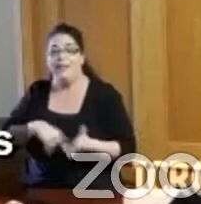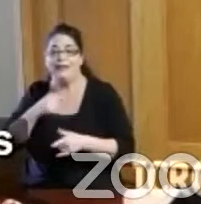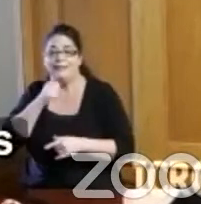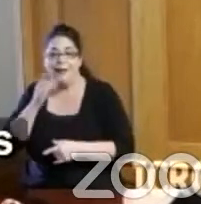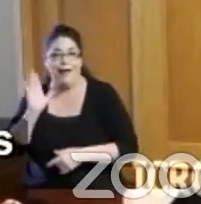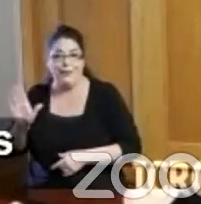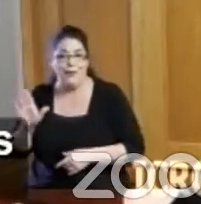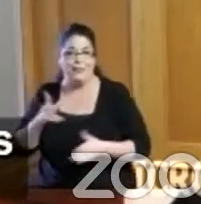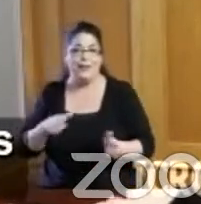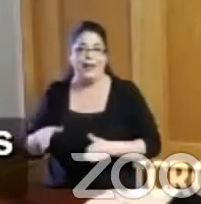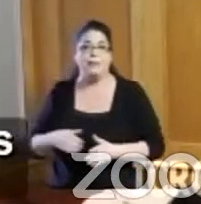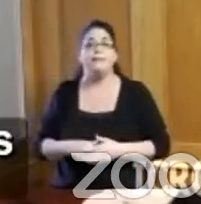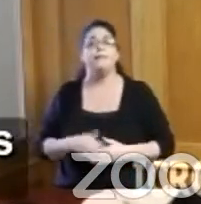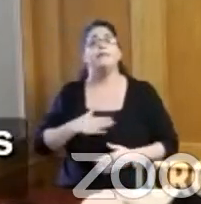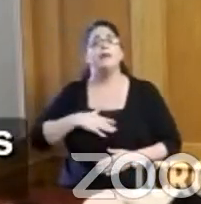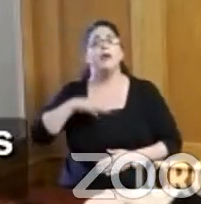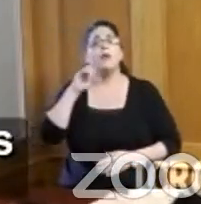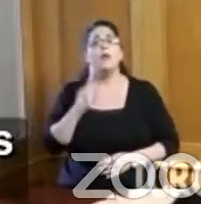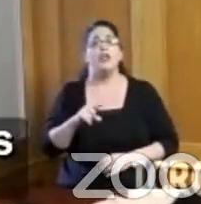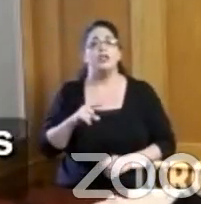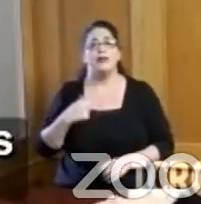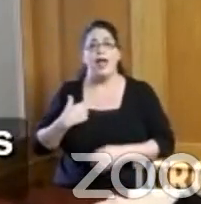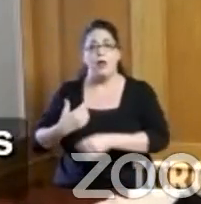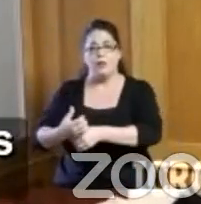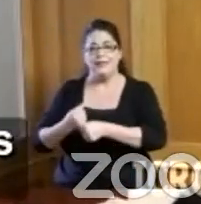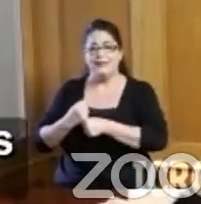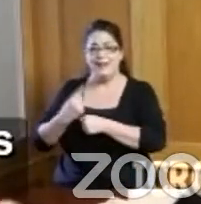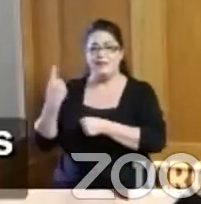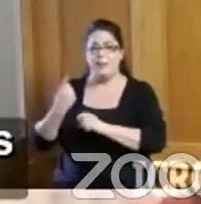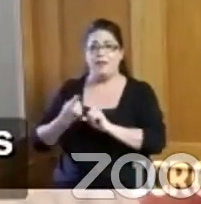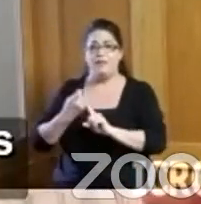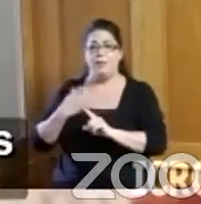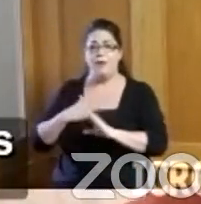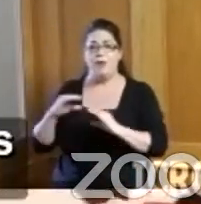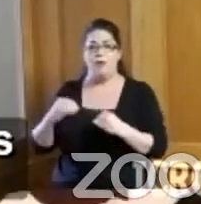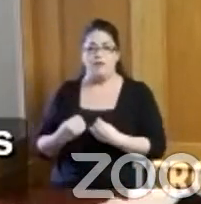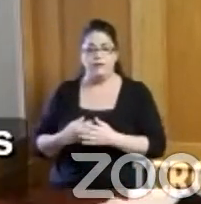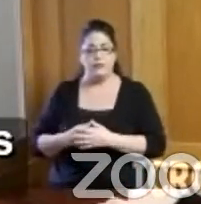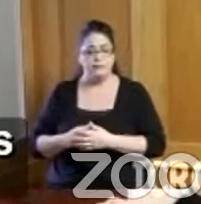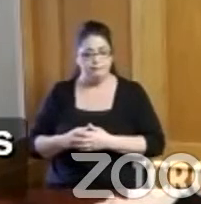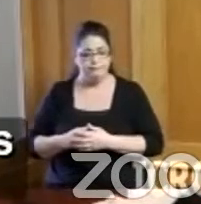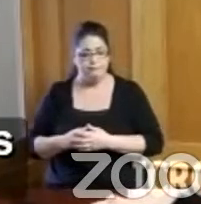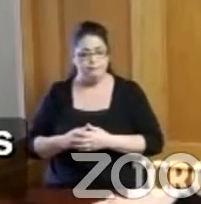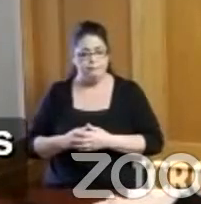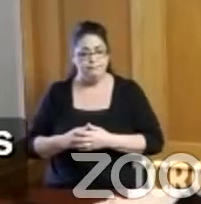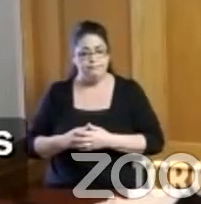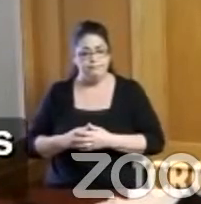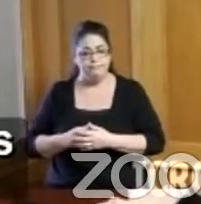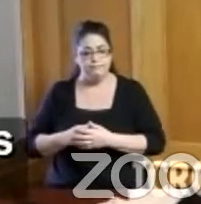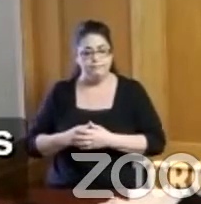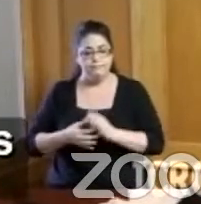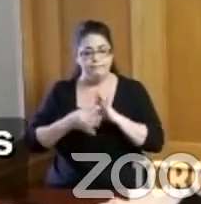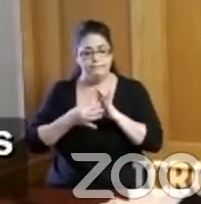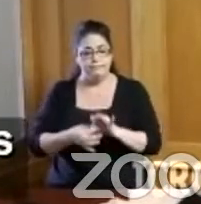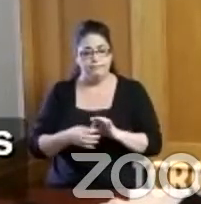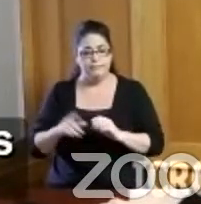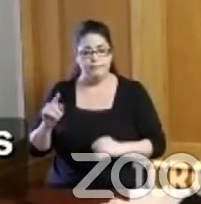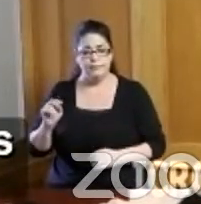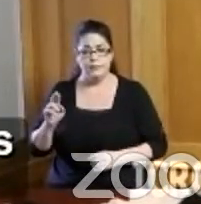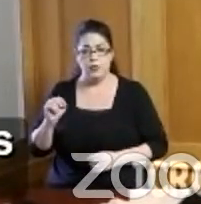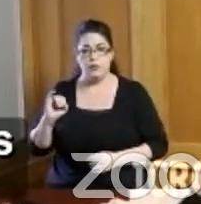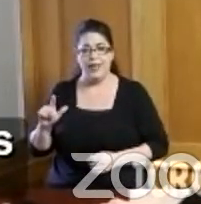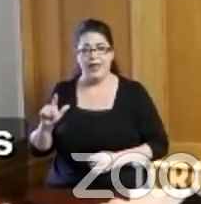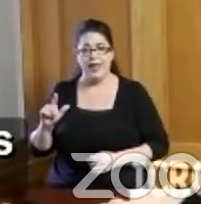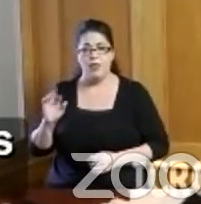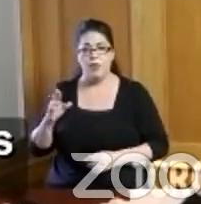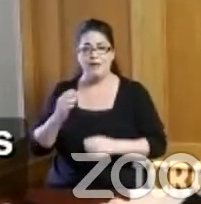My question, though, there was some, I received something in my office regarding, I think, a trail or some